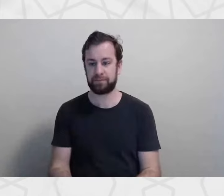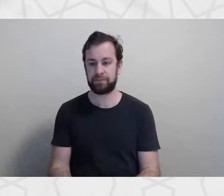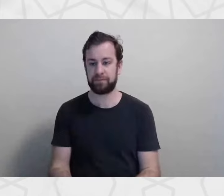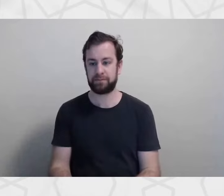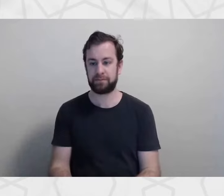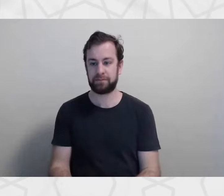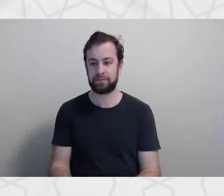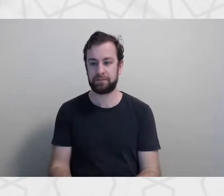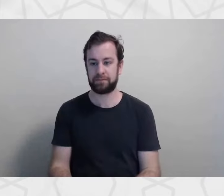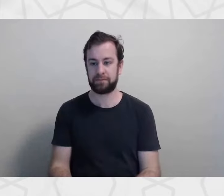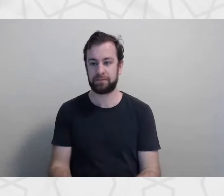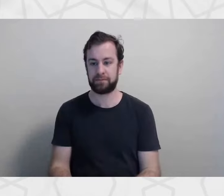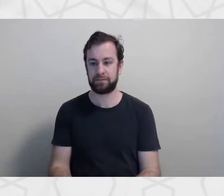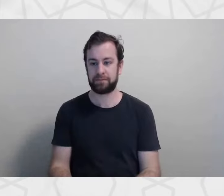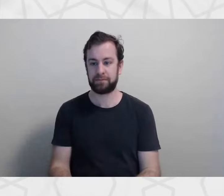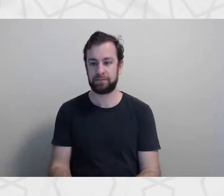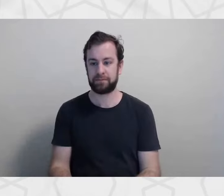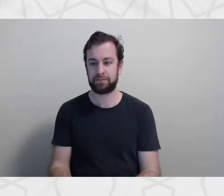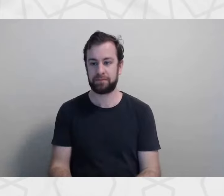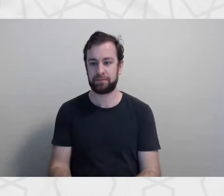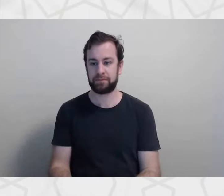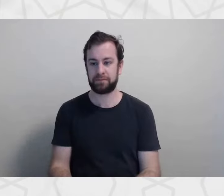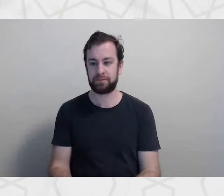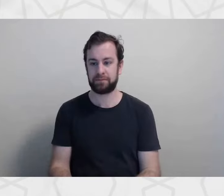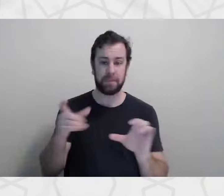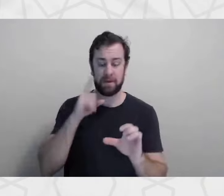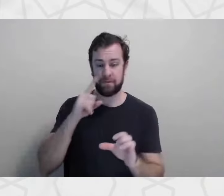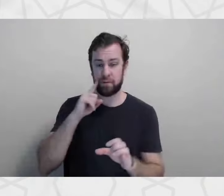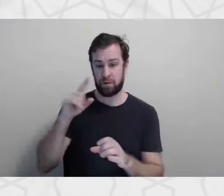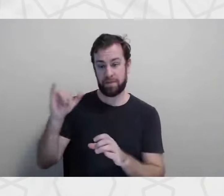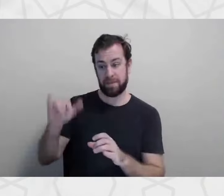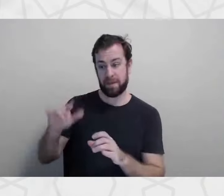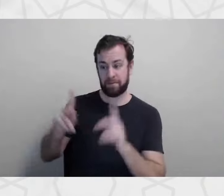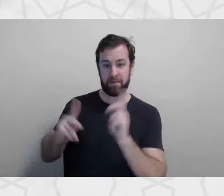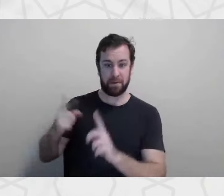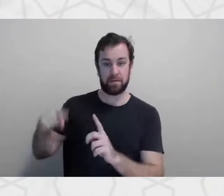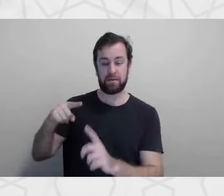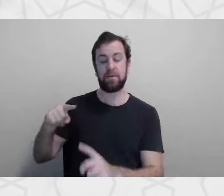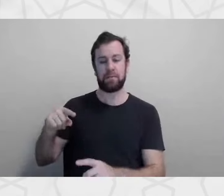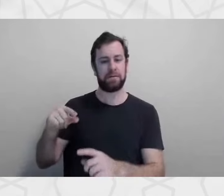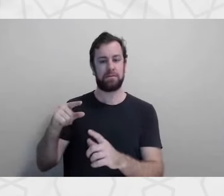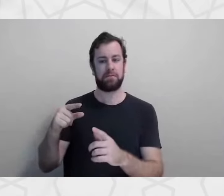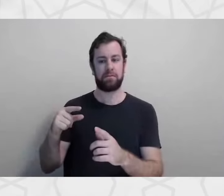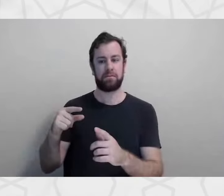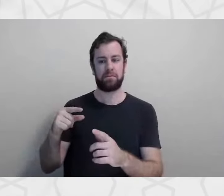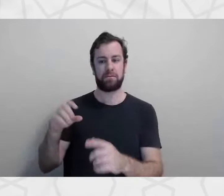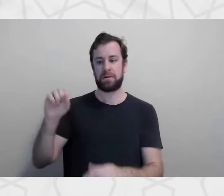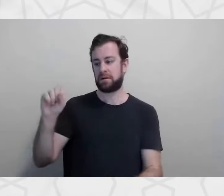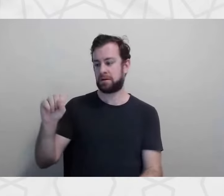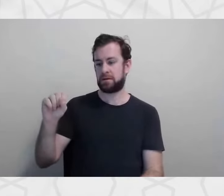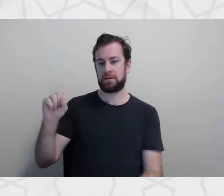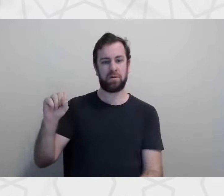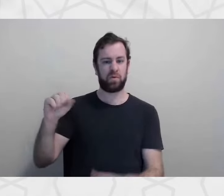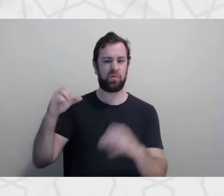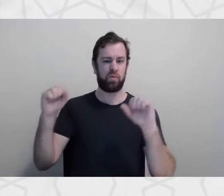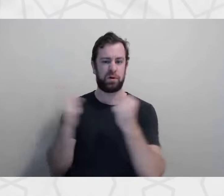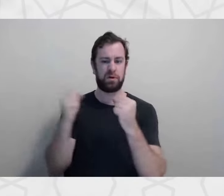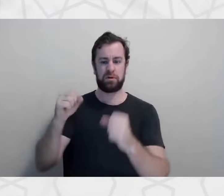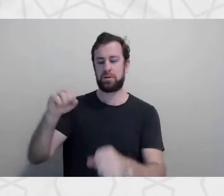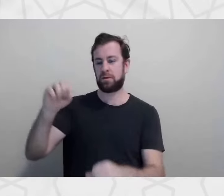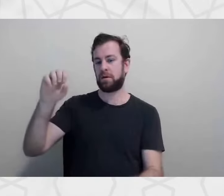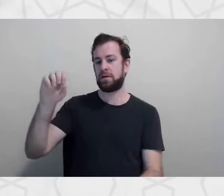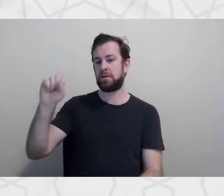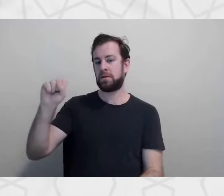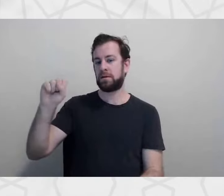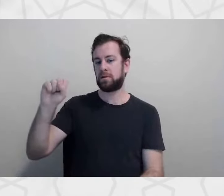The rituals of the Saturnalia, which is held around this time, it's the winter solstice for Saturn. They want